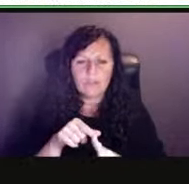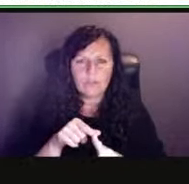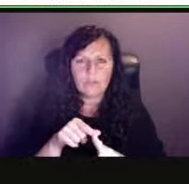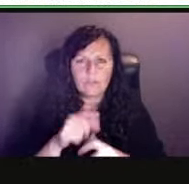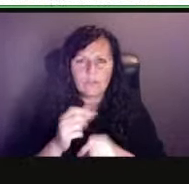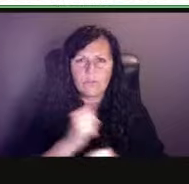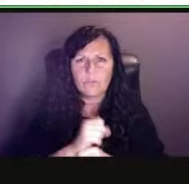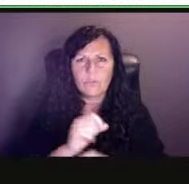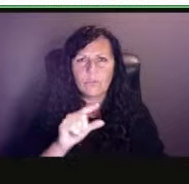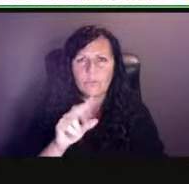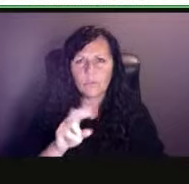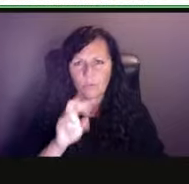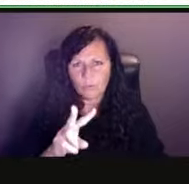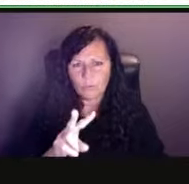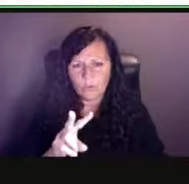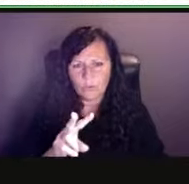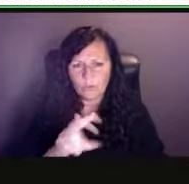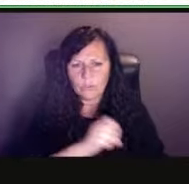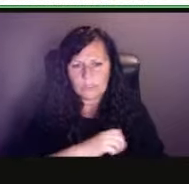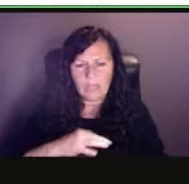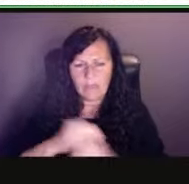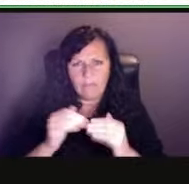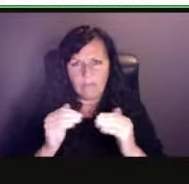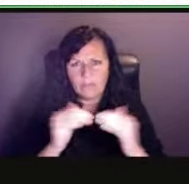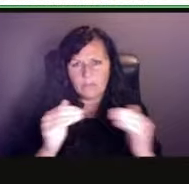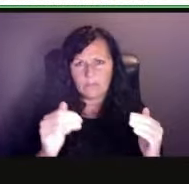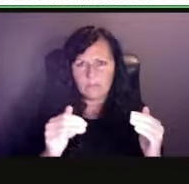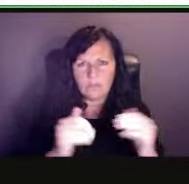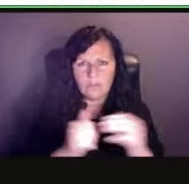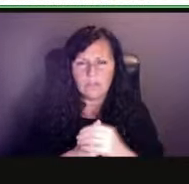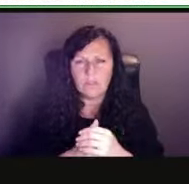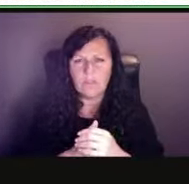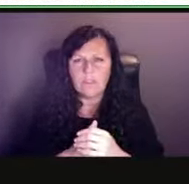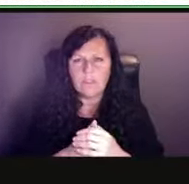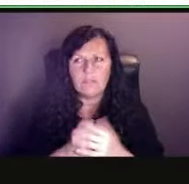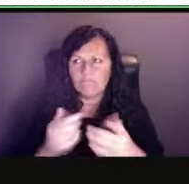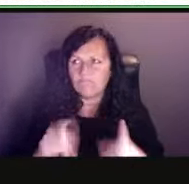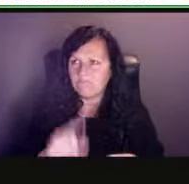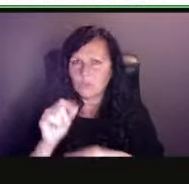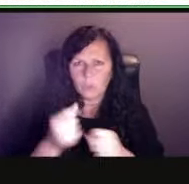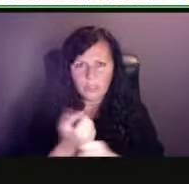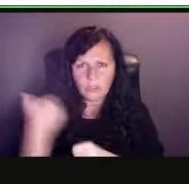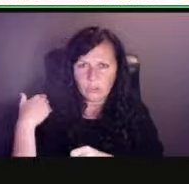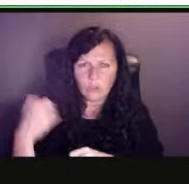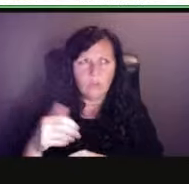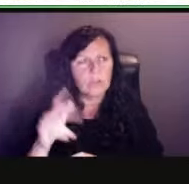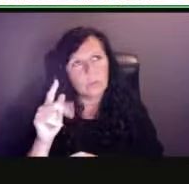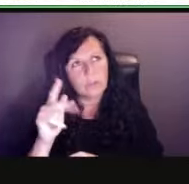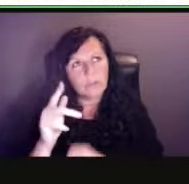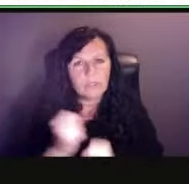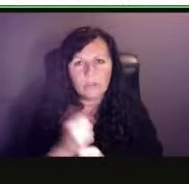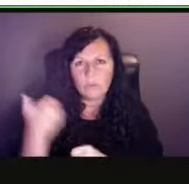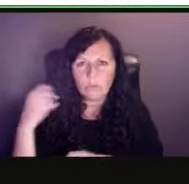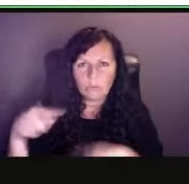2002 staffing levels. So that was 20 years ago, 23 years ago.